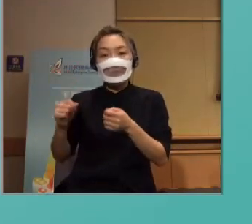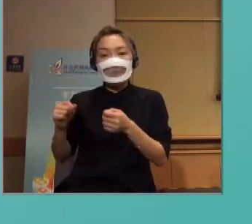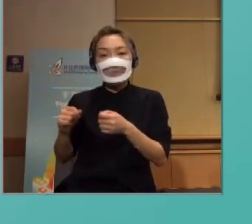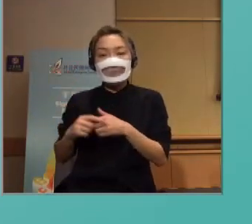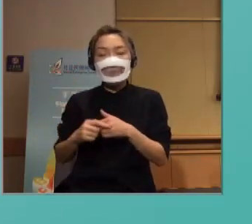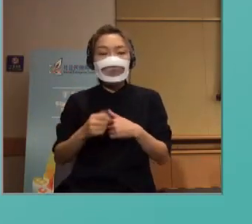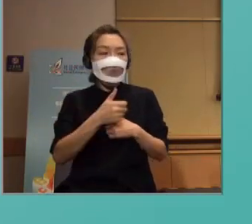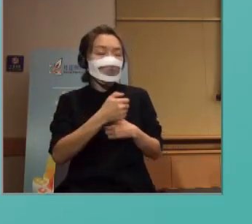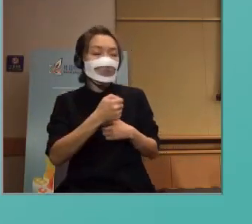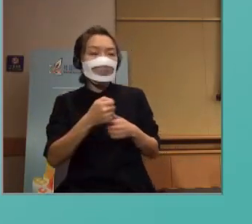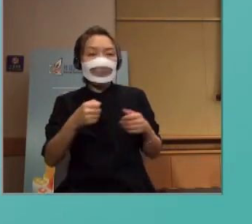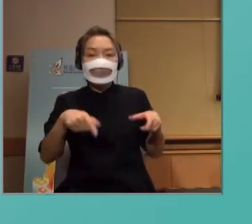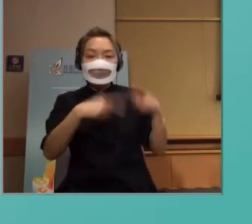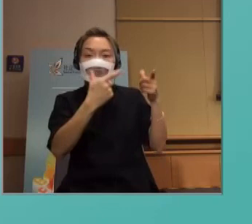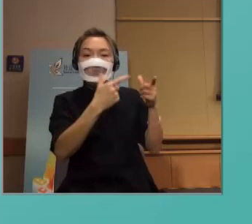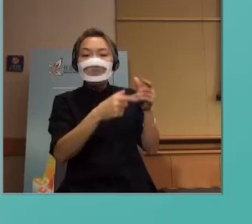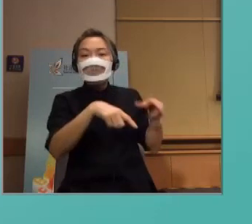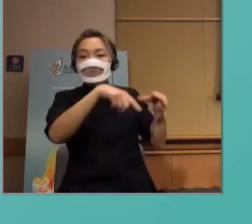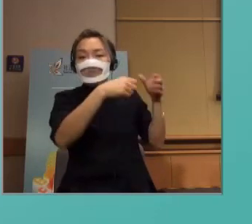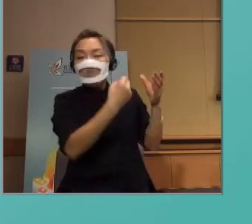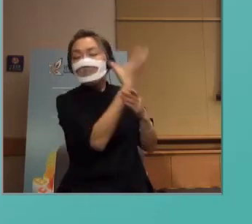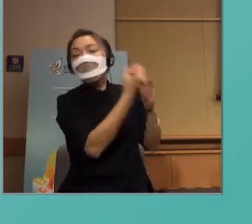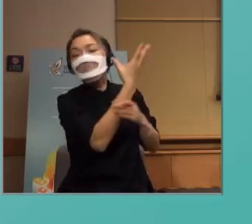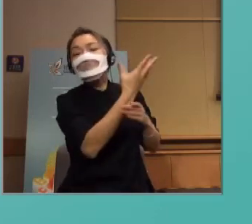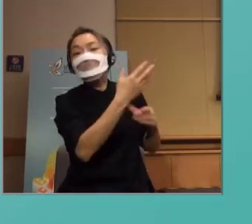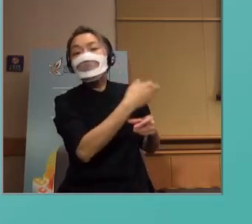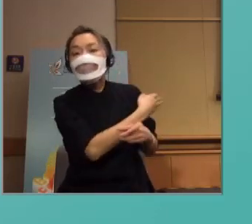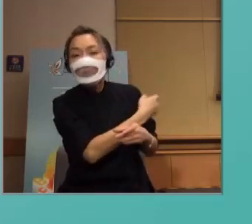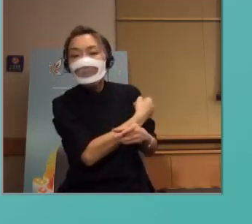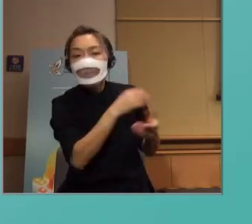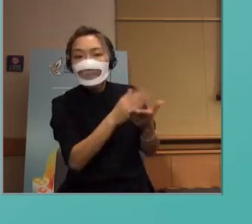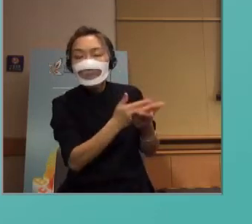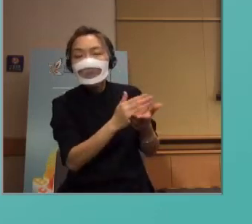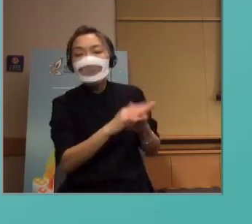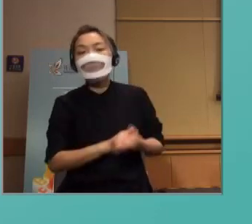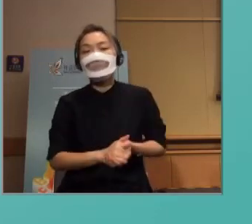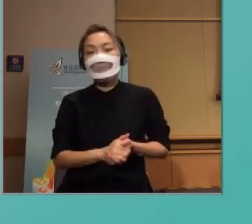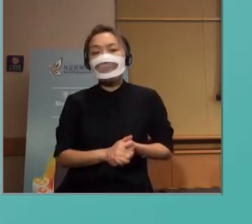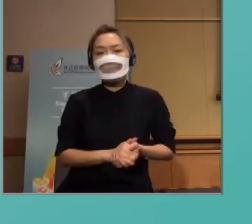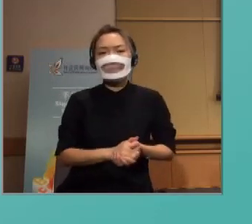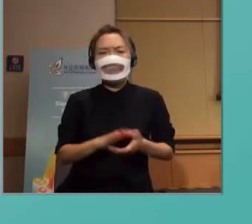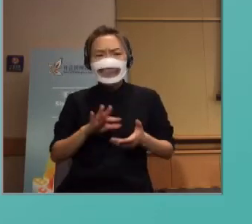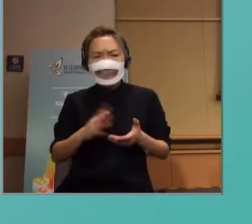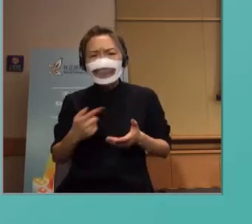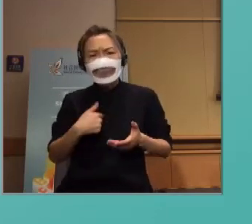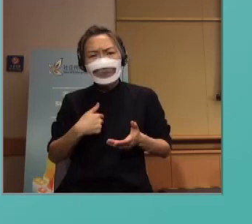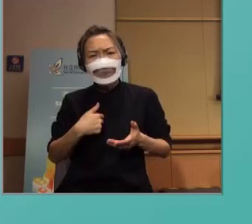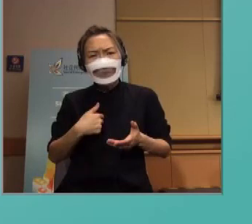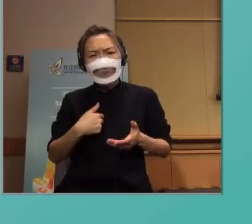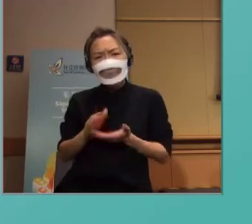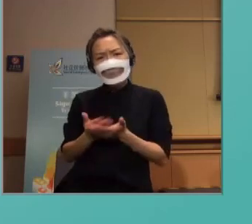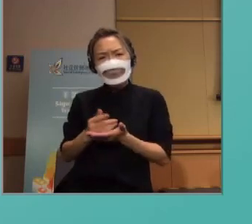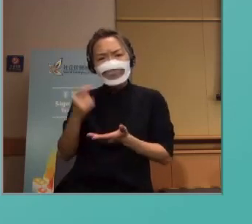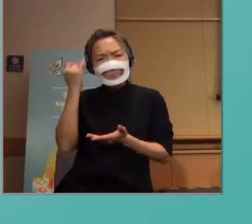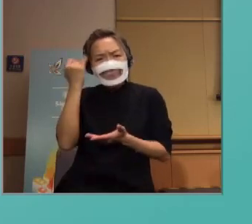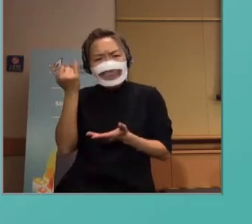speak virtually initially, and I would have looked so much better on screen. So now that having been said, for those of you who is not